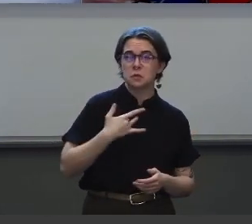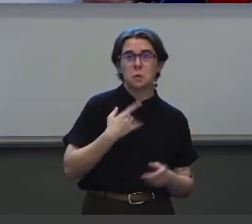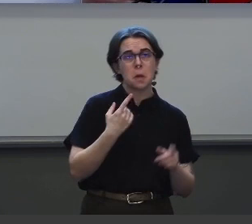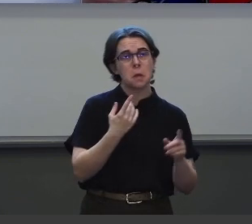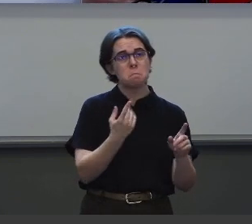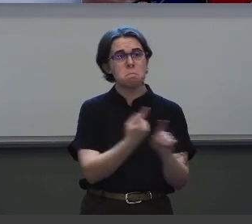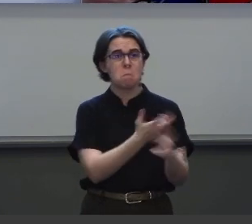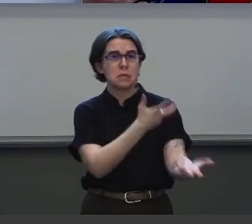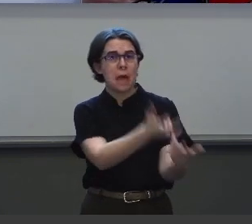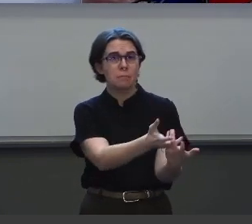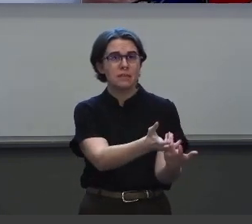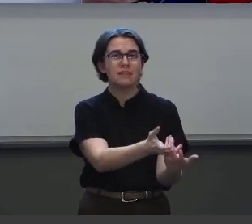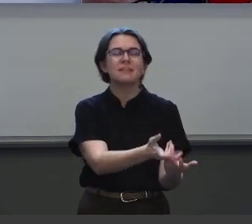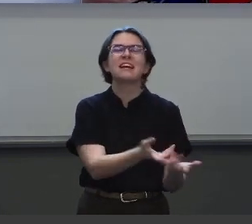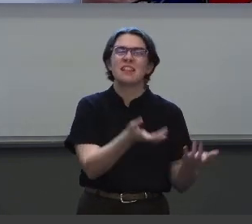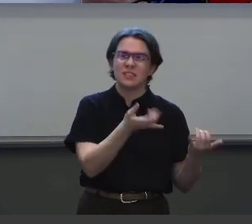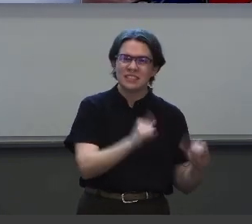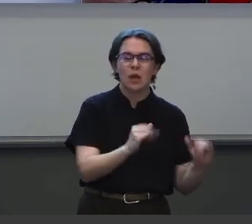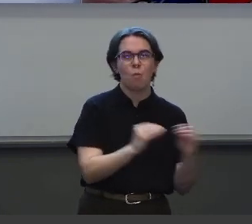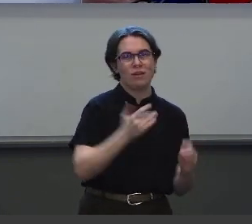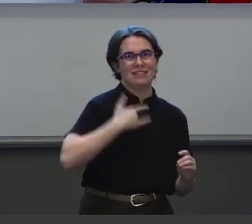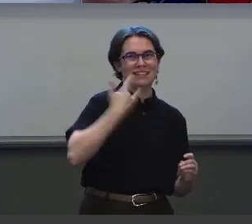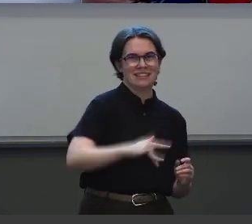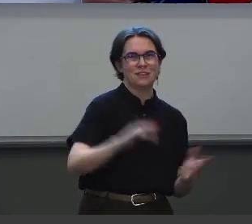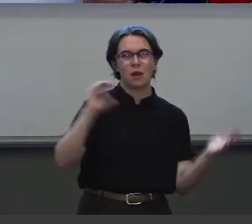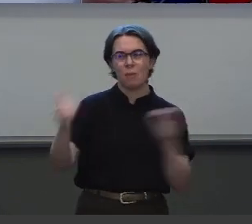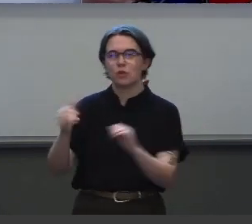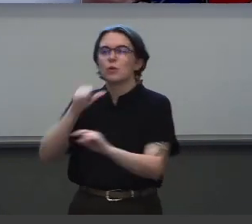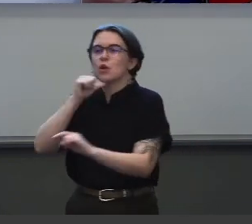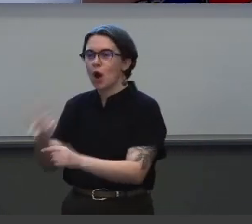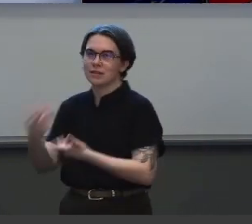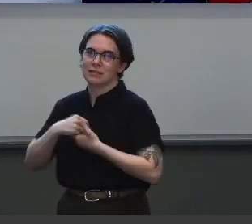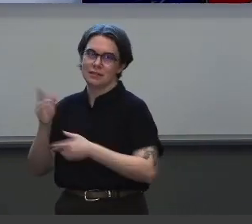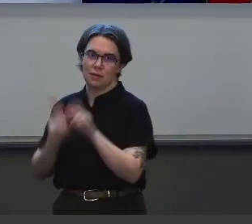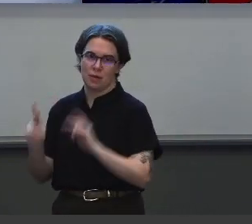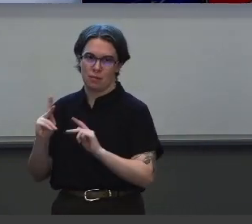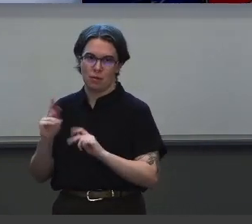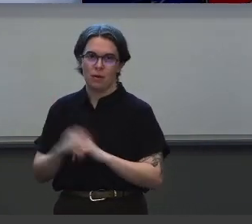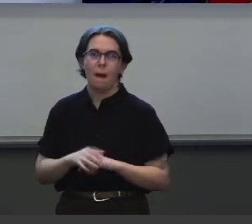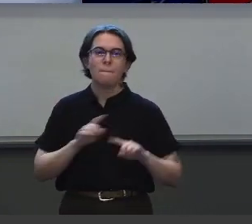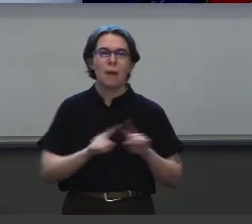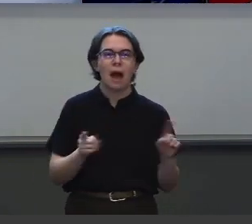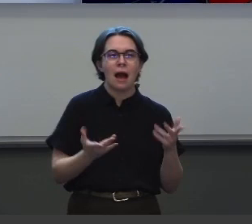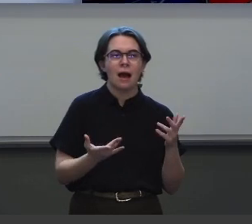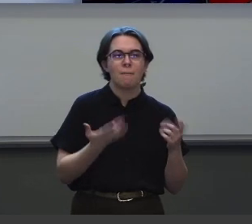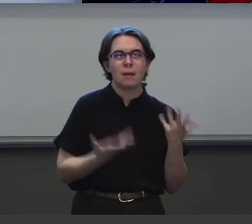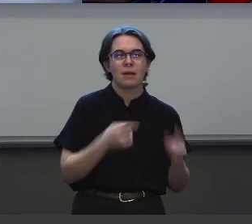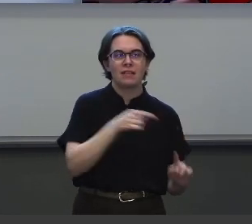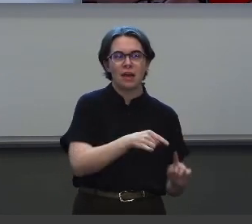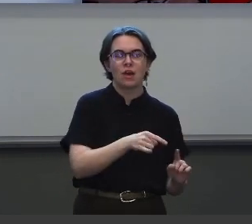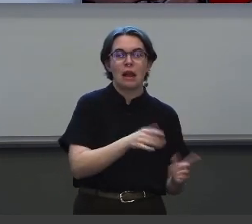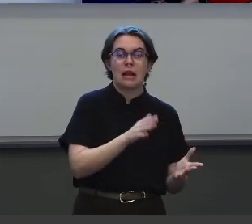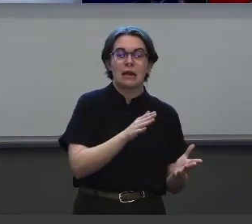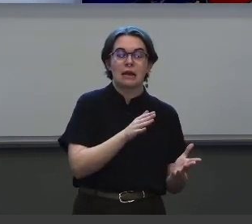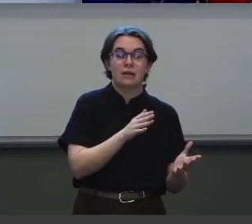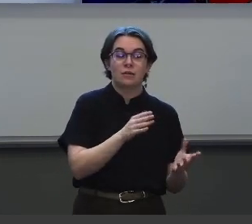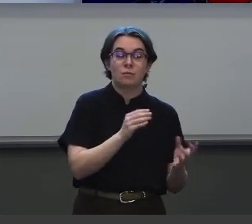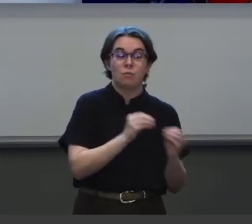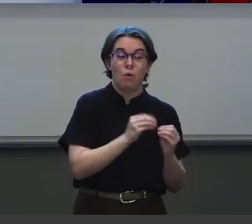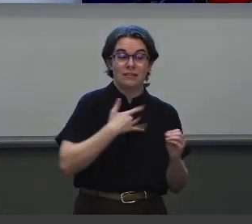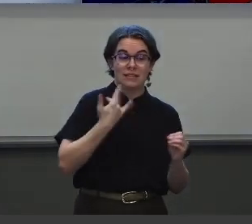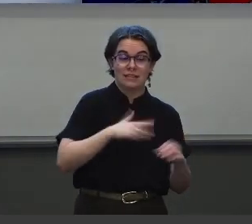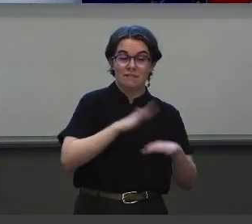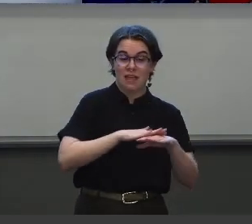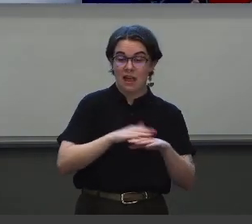to a non-autistic population, but they're scoring above average relative to their autistic peers.